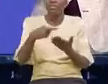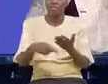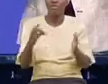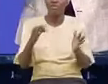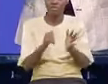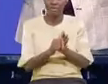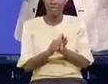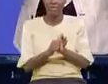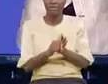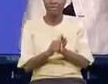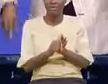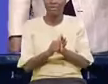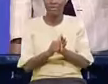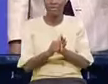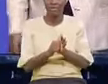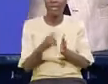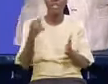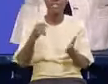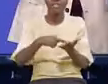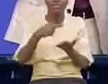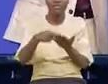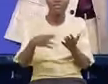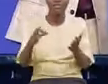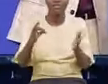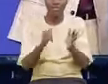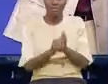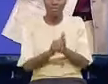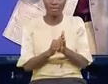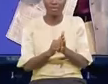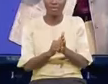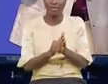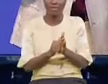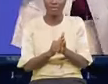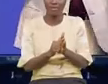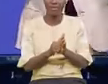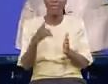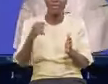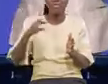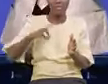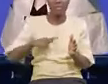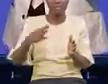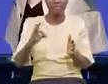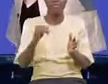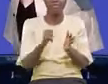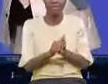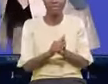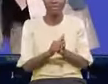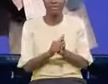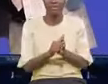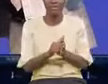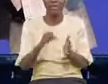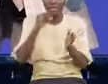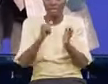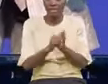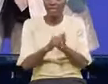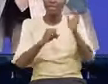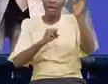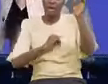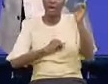nu yi ke la dzɔ tso nu mamea, eme su nu yi ke la kplɔ ɖoa, viɖe yi ke la kplɔ numa ɖoa,